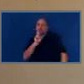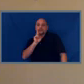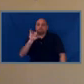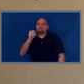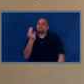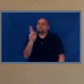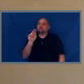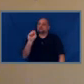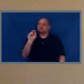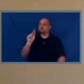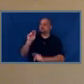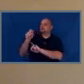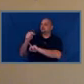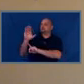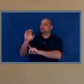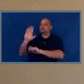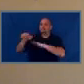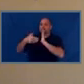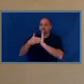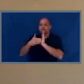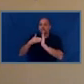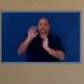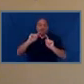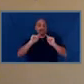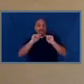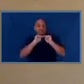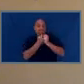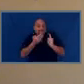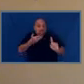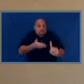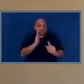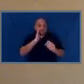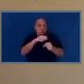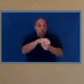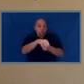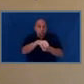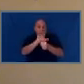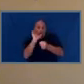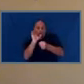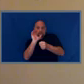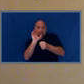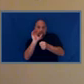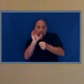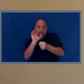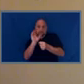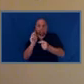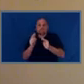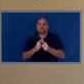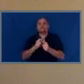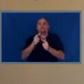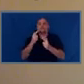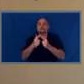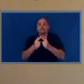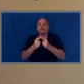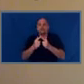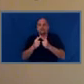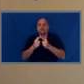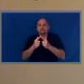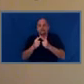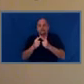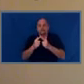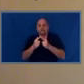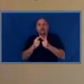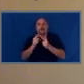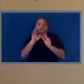the curation team will open it up and then distribute the samples to laboratories around the world, including my